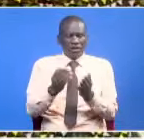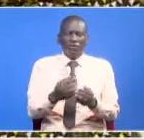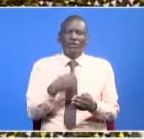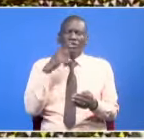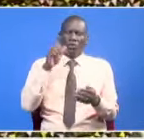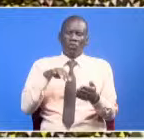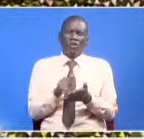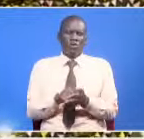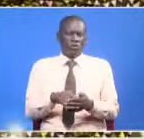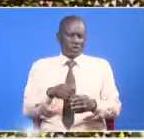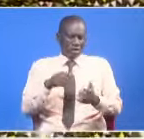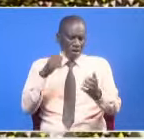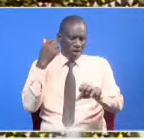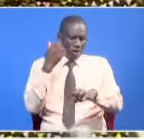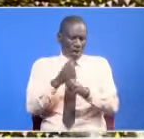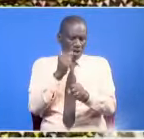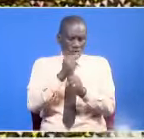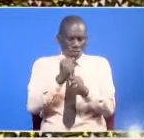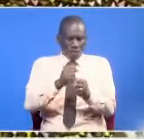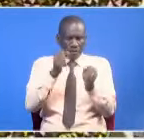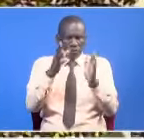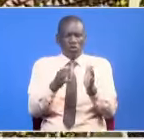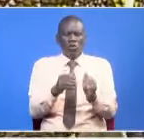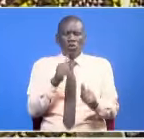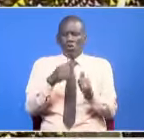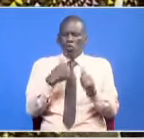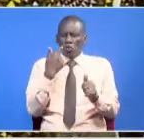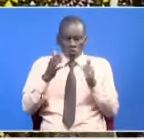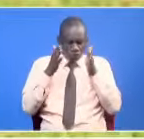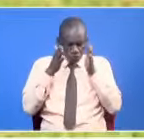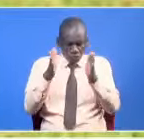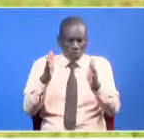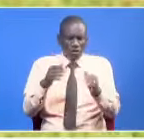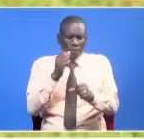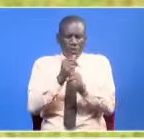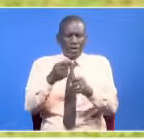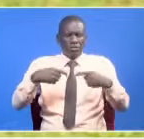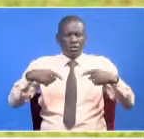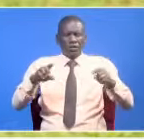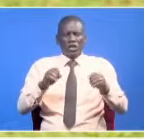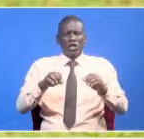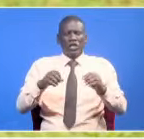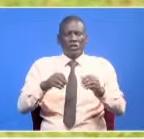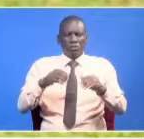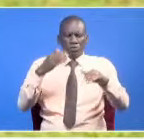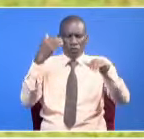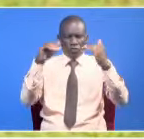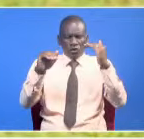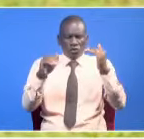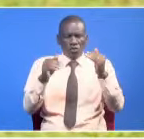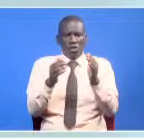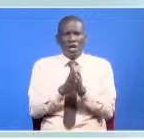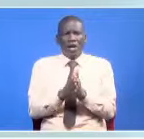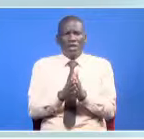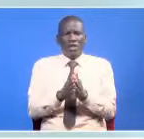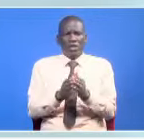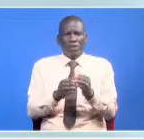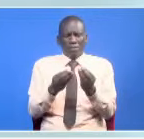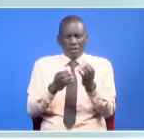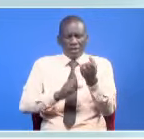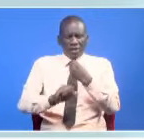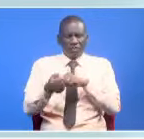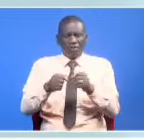person whose dedication saw him excel in both his professional career and social activities. His family decided to leave the